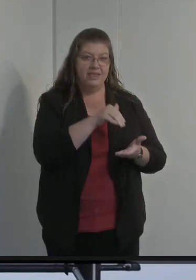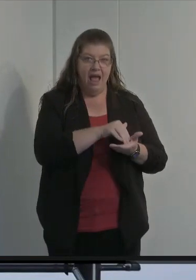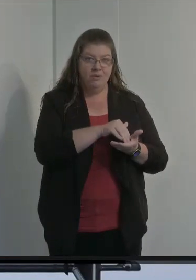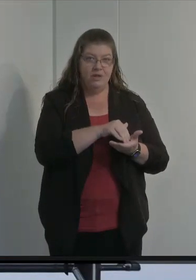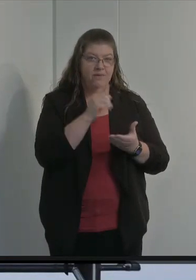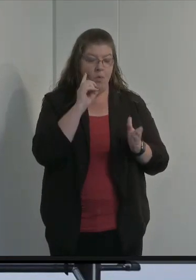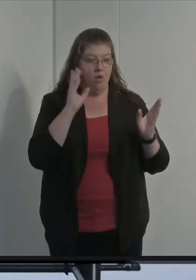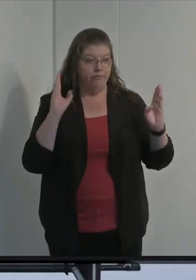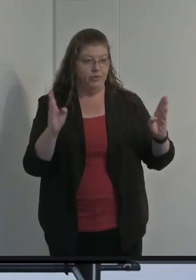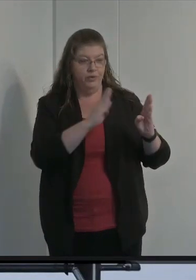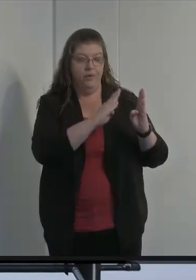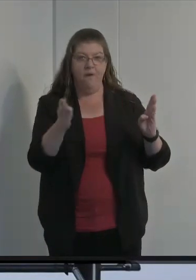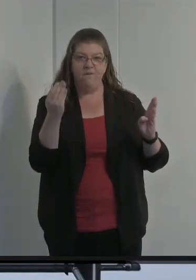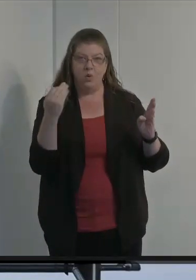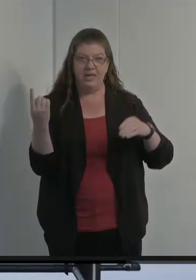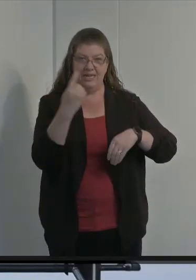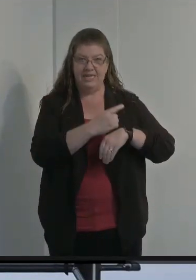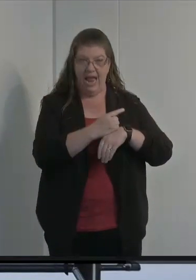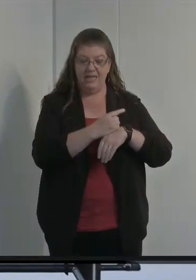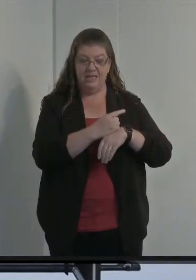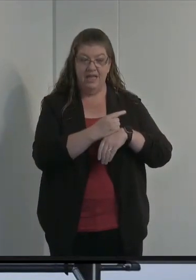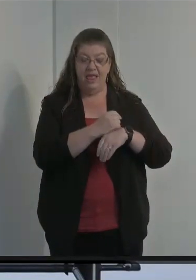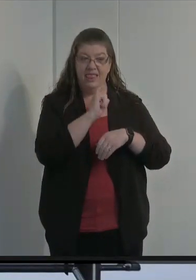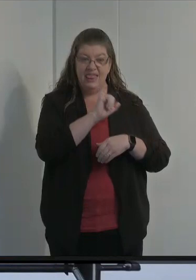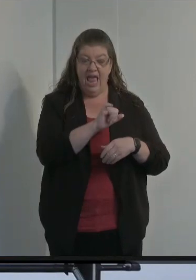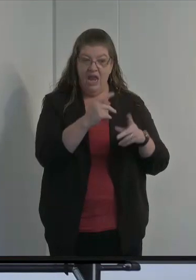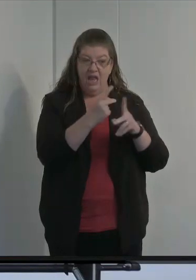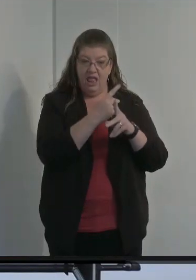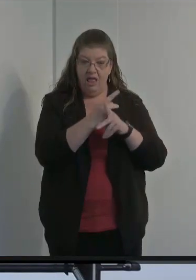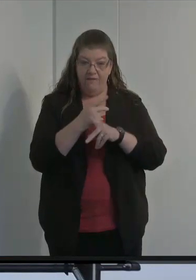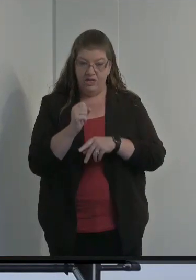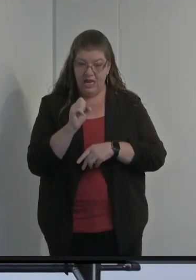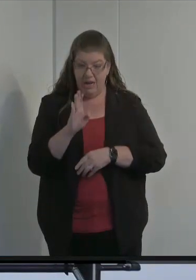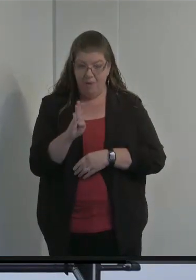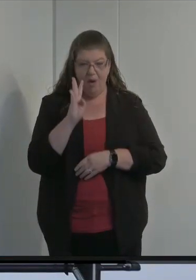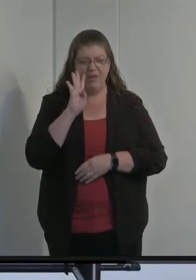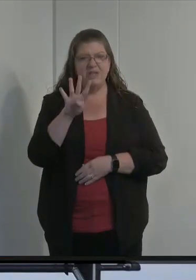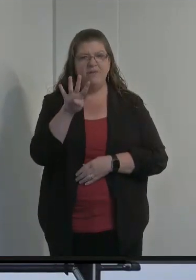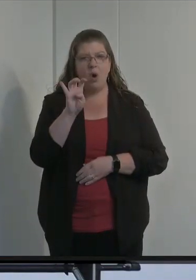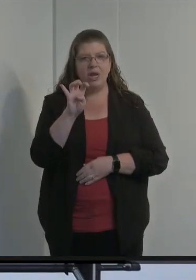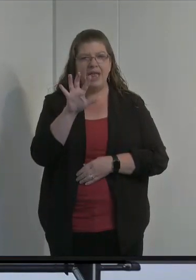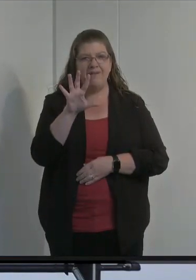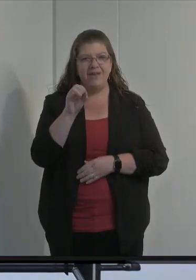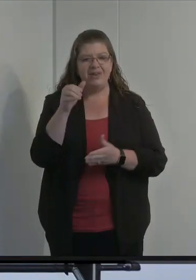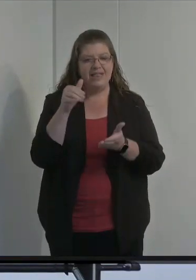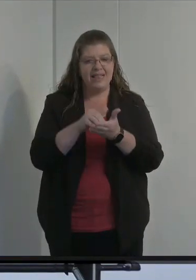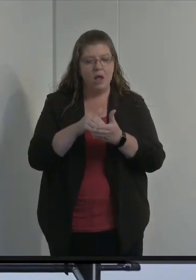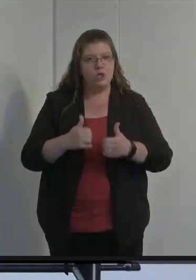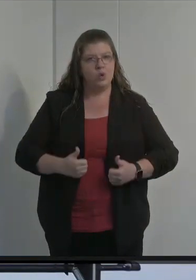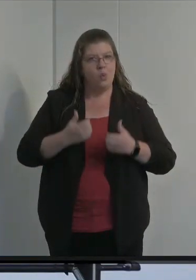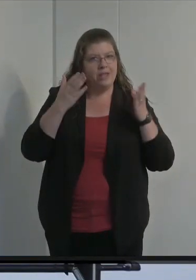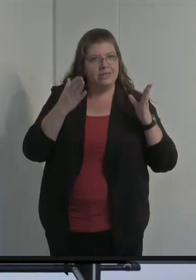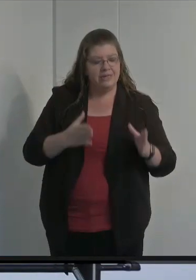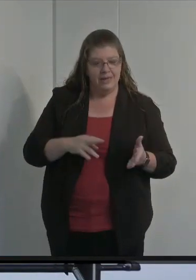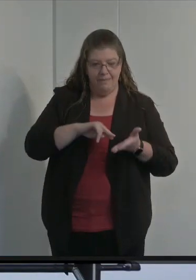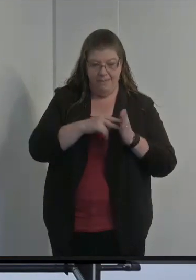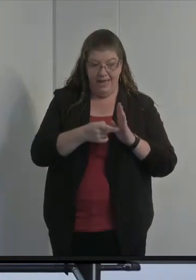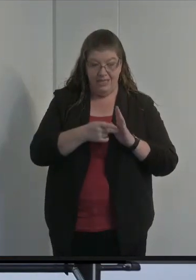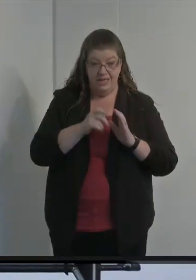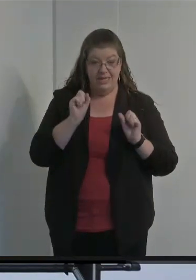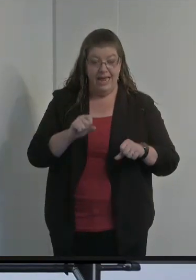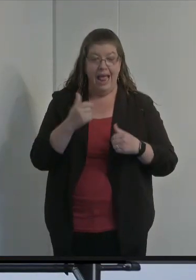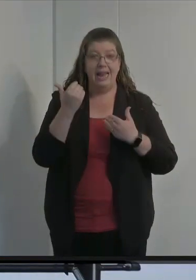14-day period, when applied to Santa Barbara County's nearly 450,000 residents, works out to only 8